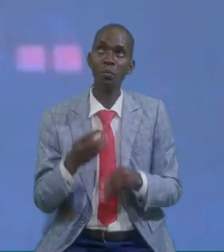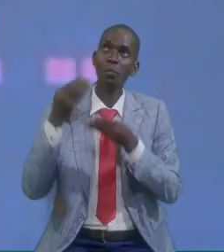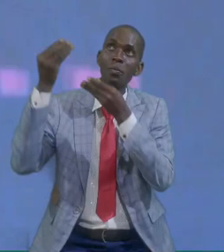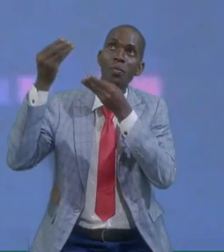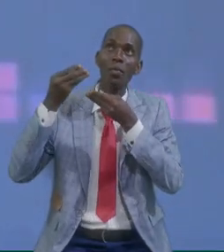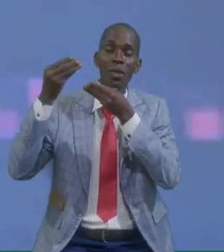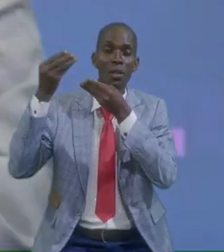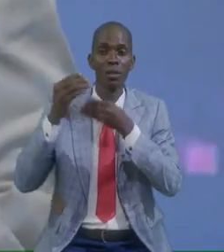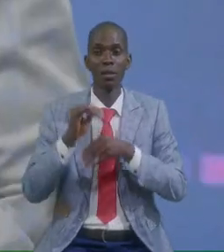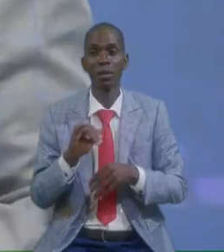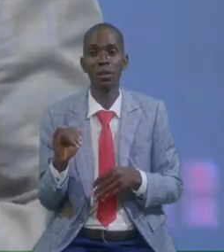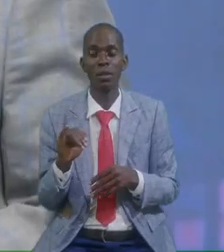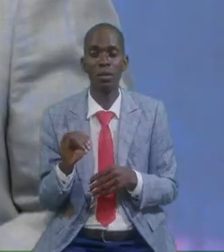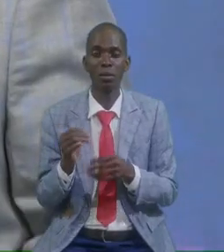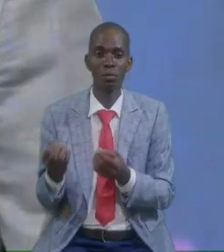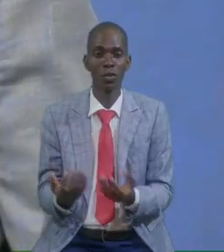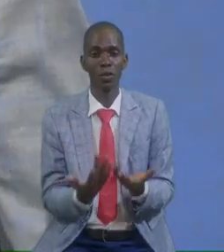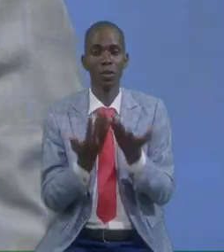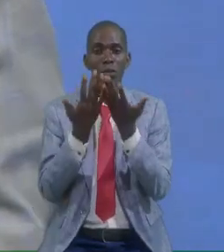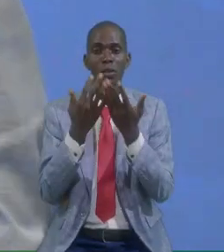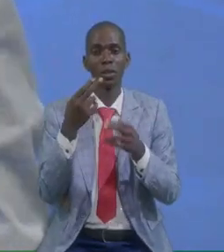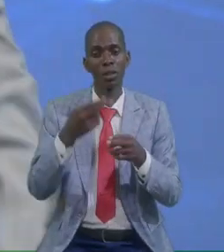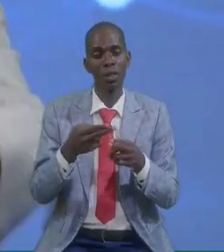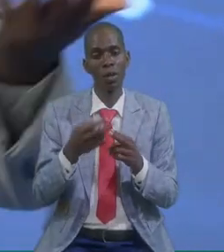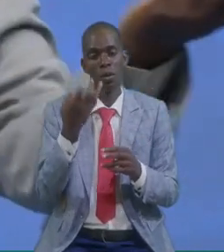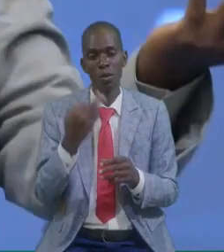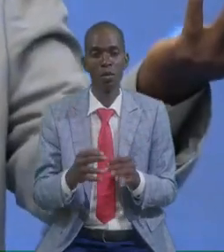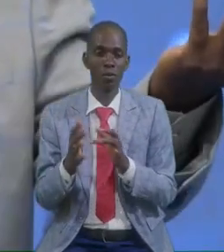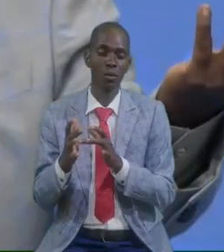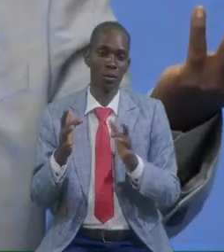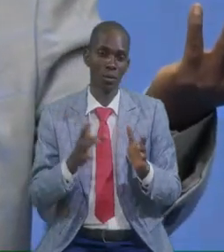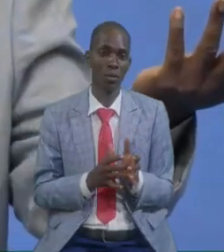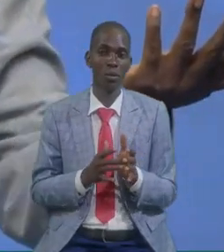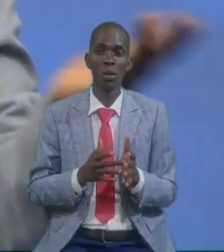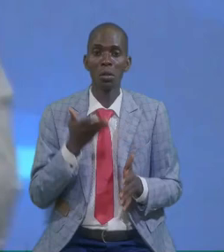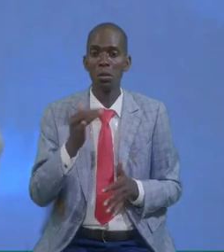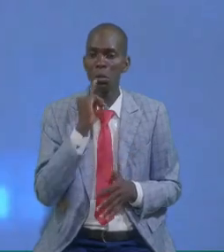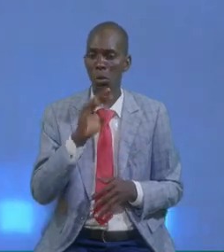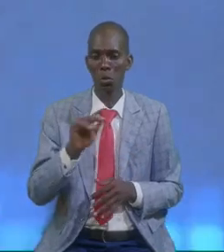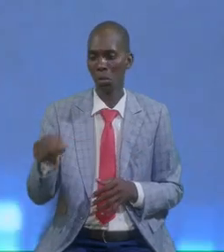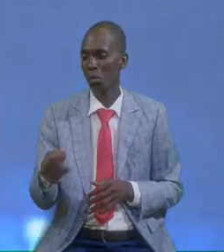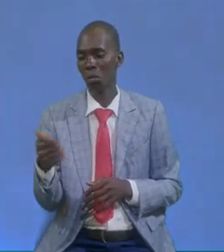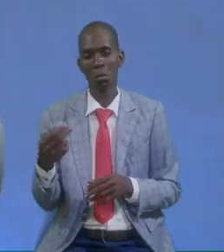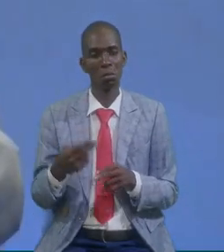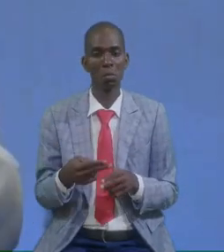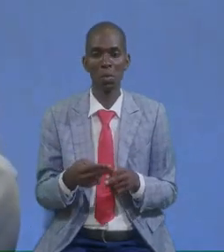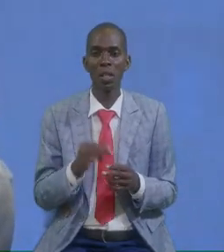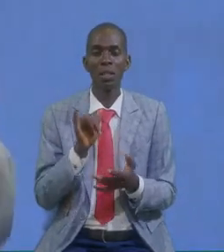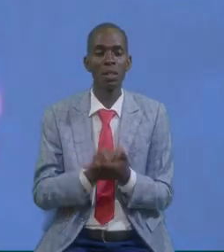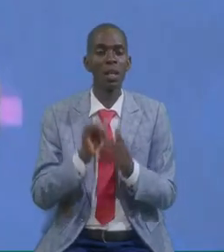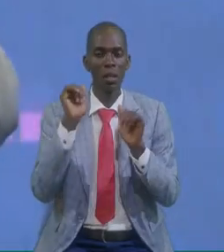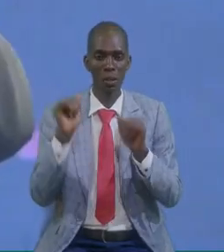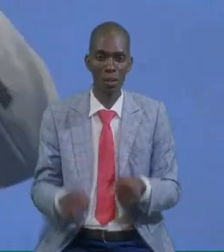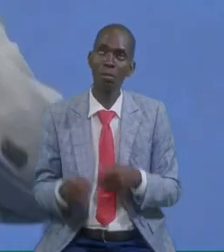mediating, propitiating name of Jesus. There's no other name that can mediate for